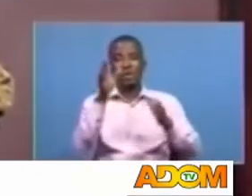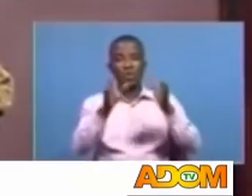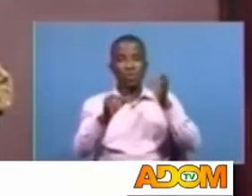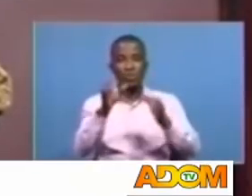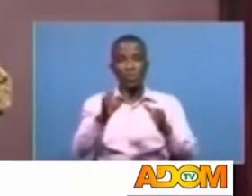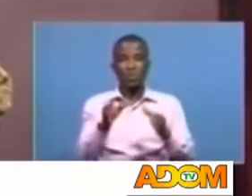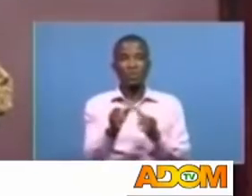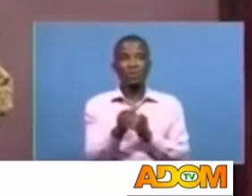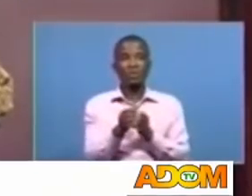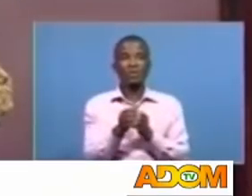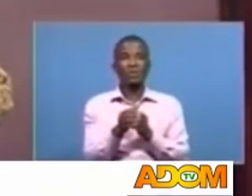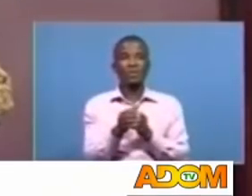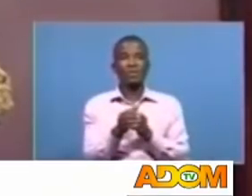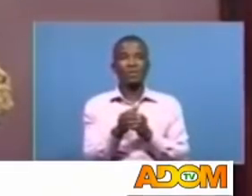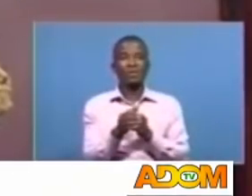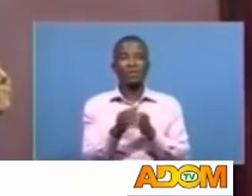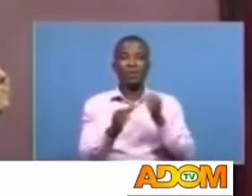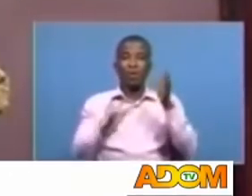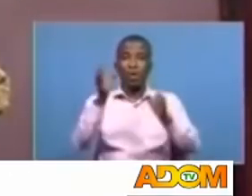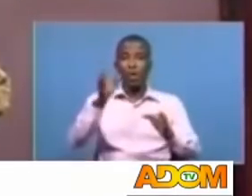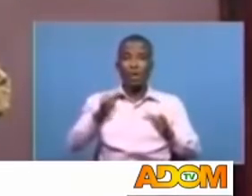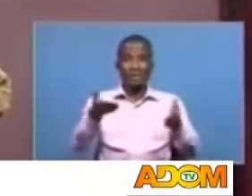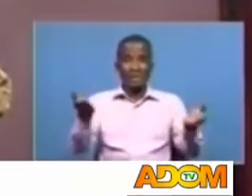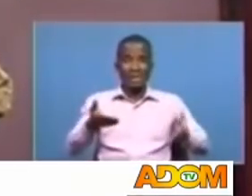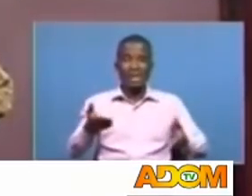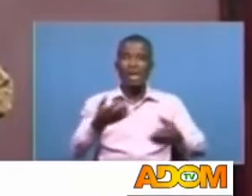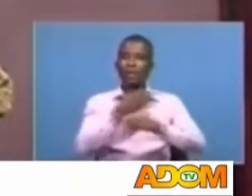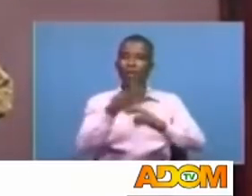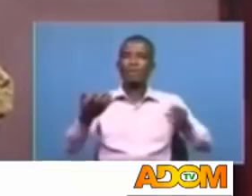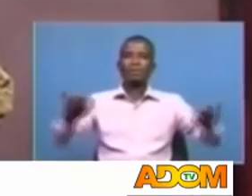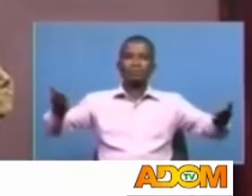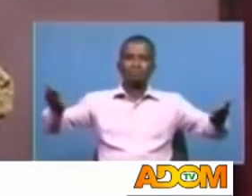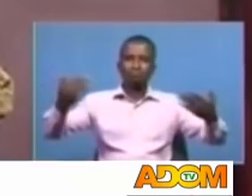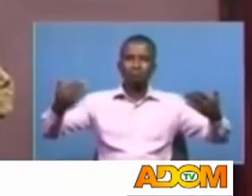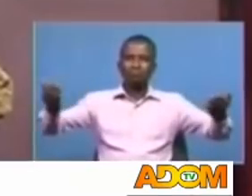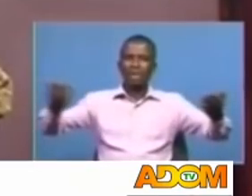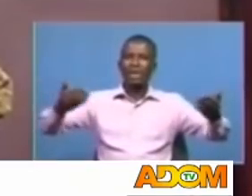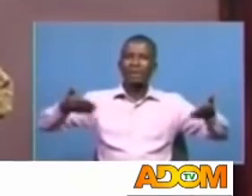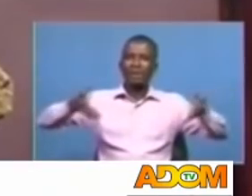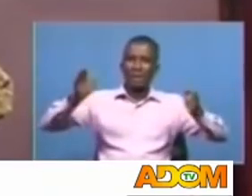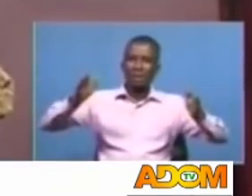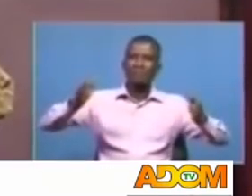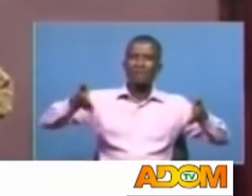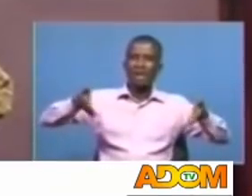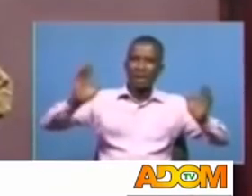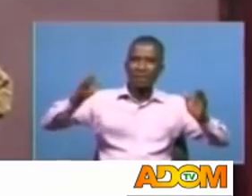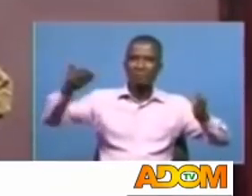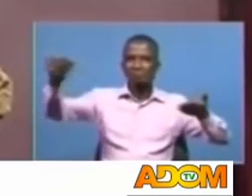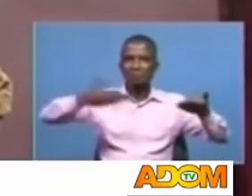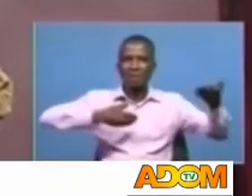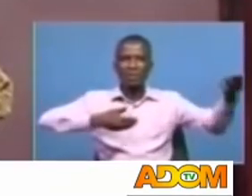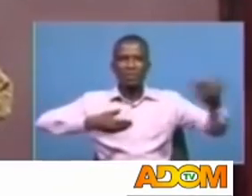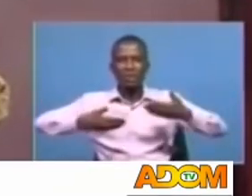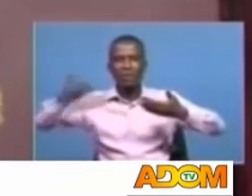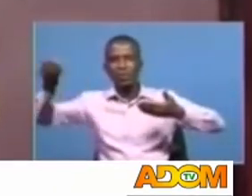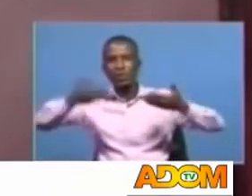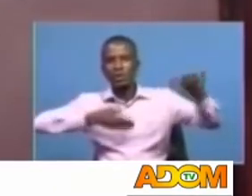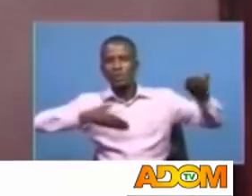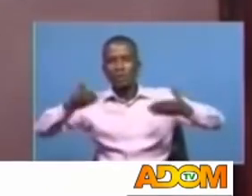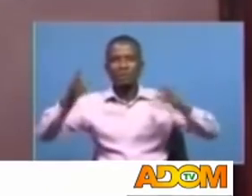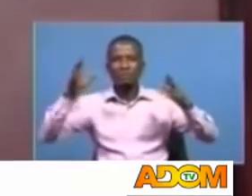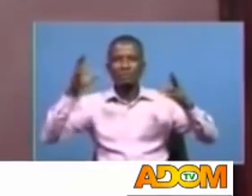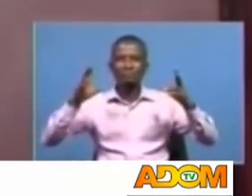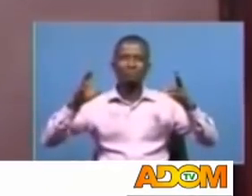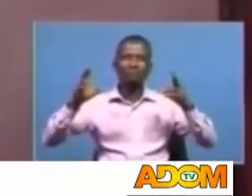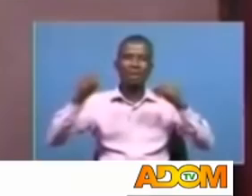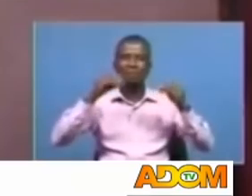has been more than accommodating to the first the petitioner. They defied